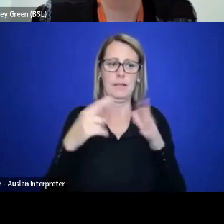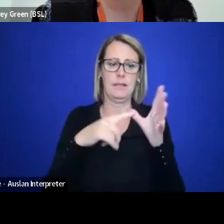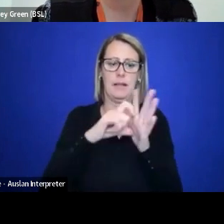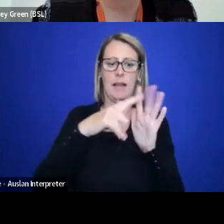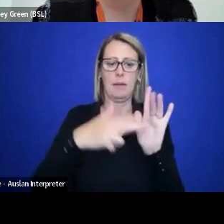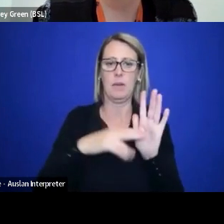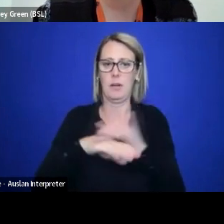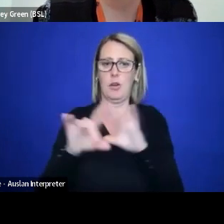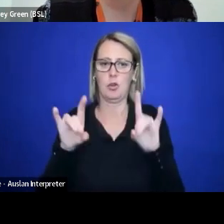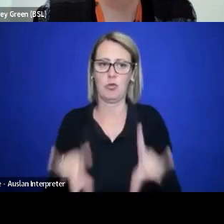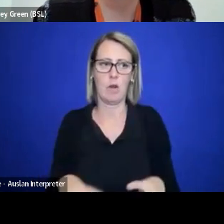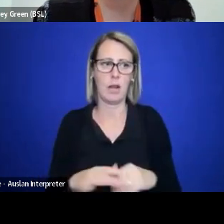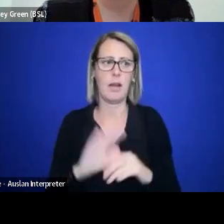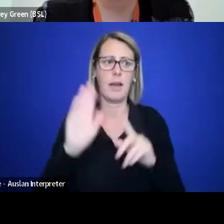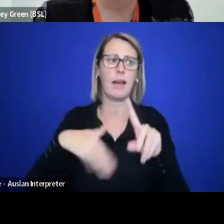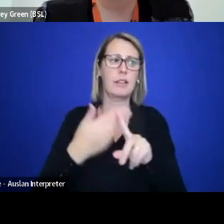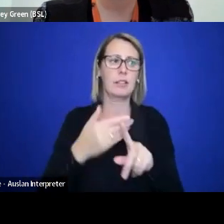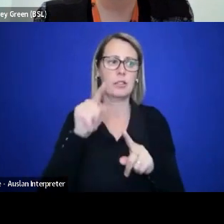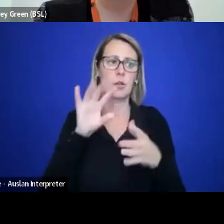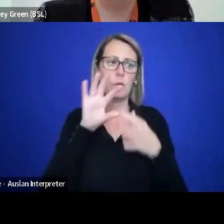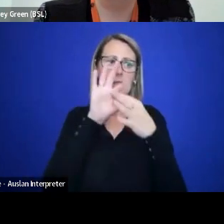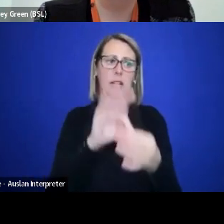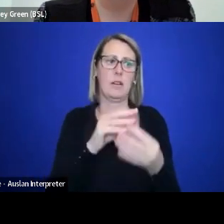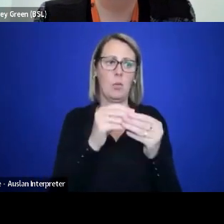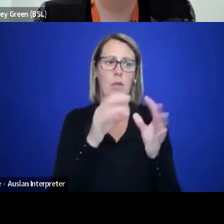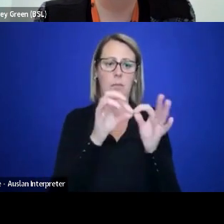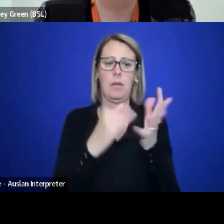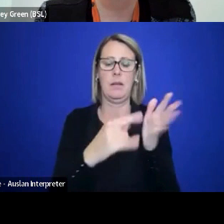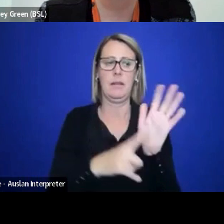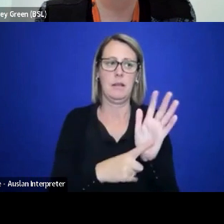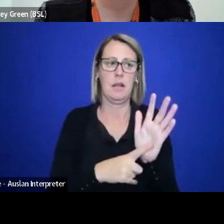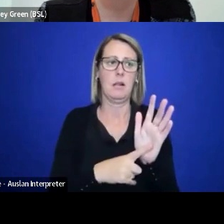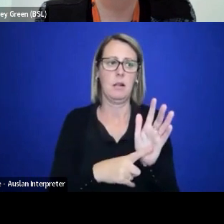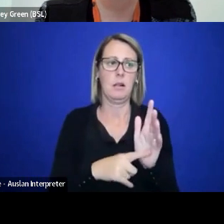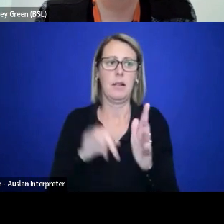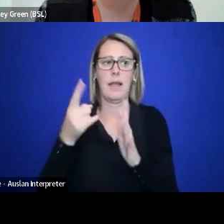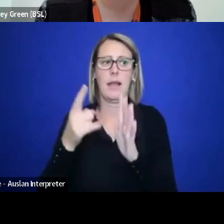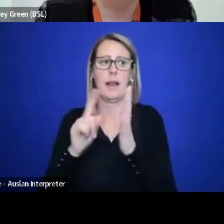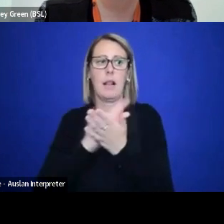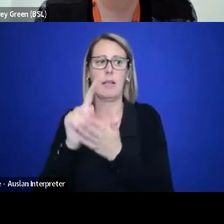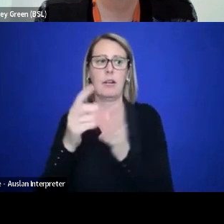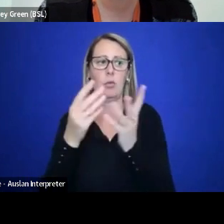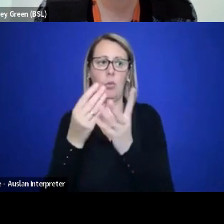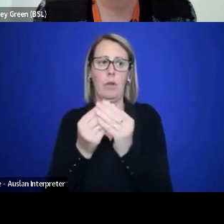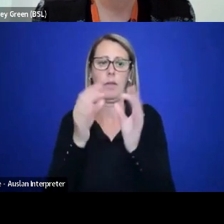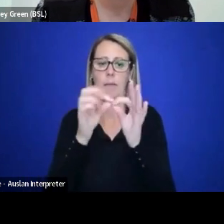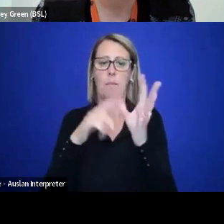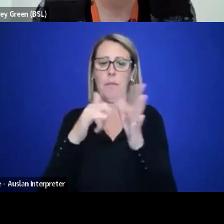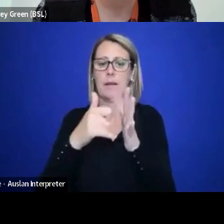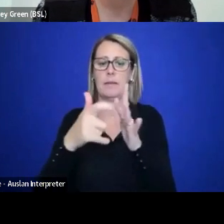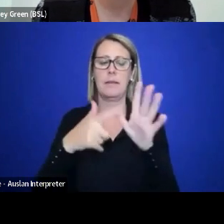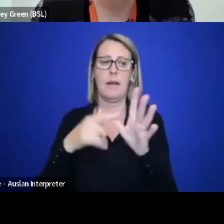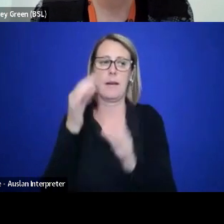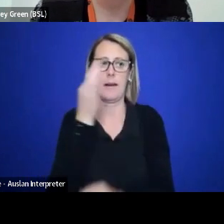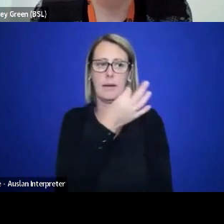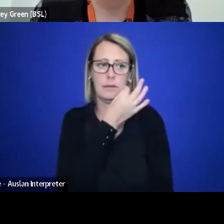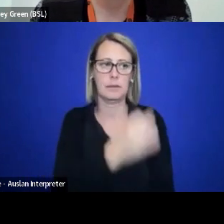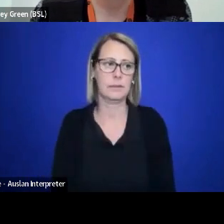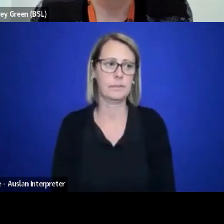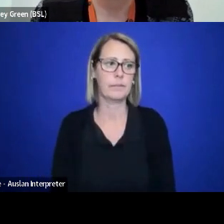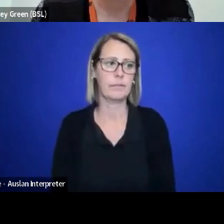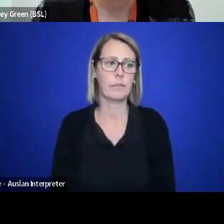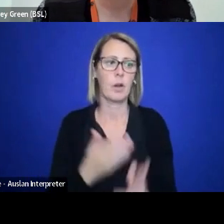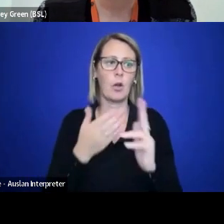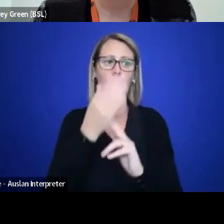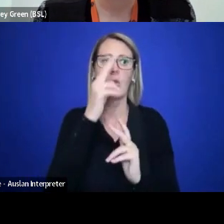Australia until she was connected with the Brotherhood of St Laurence and Banksia Gardens. Through the Youth Transition